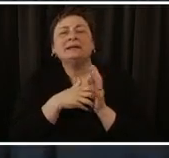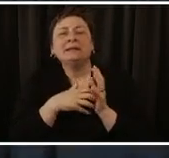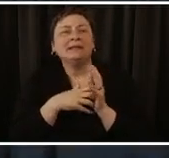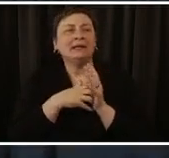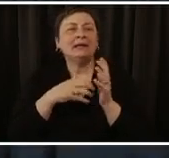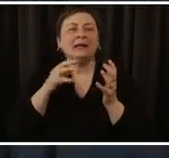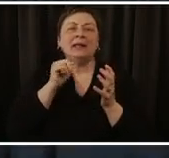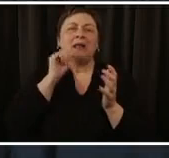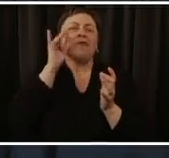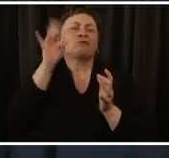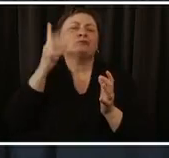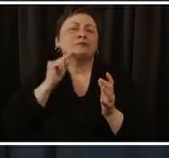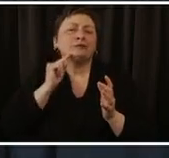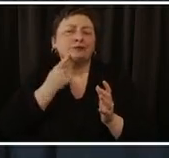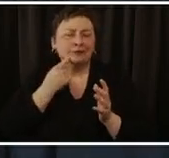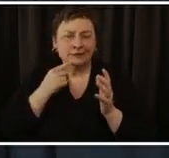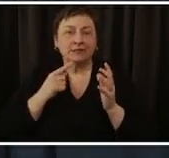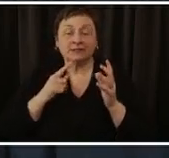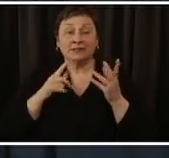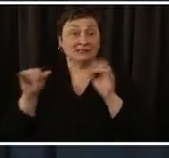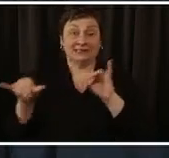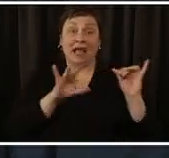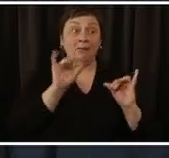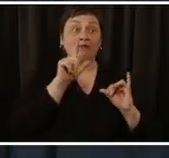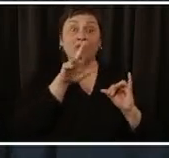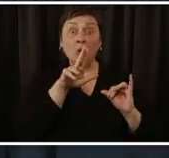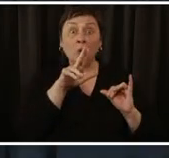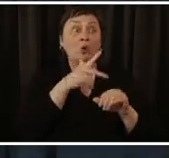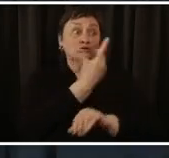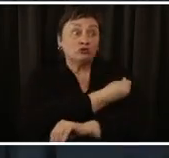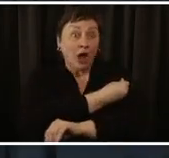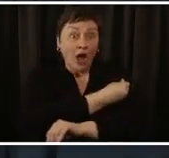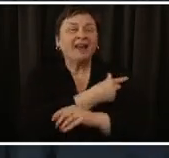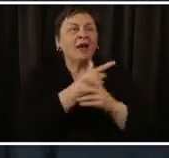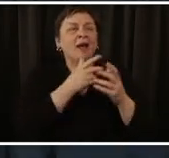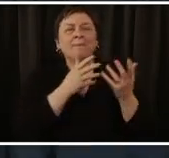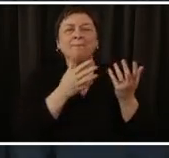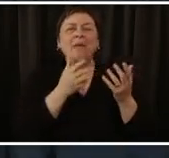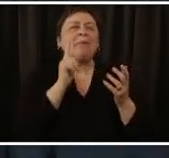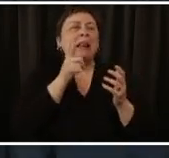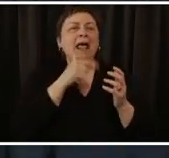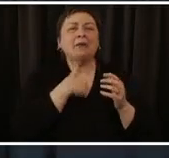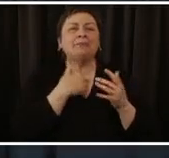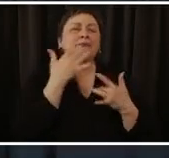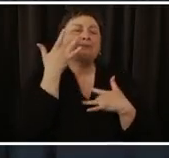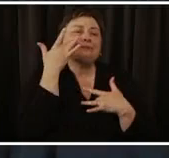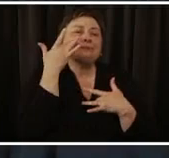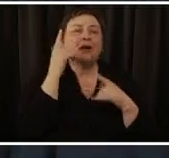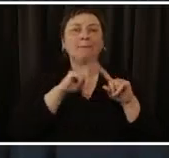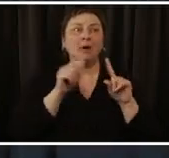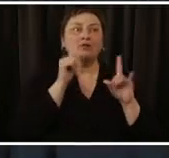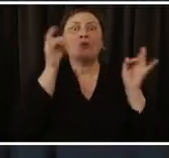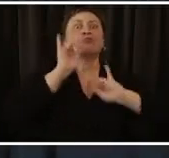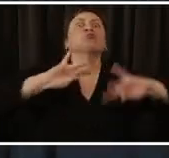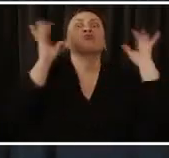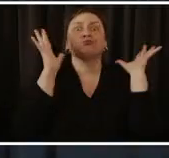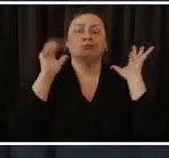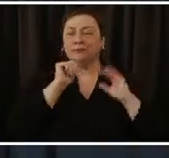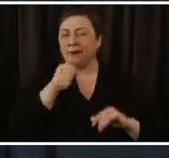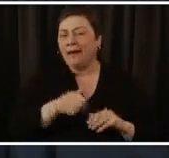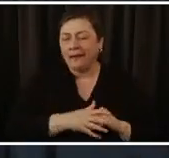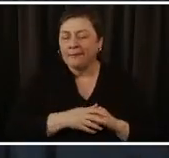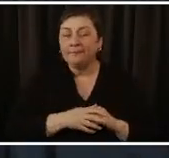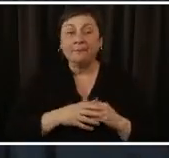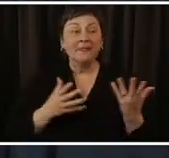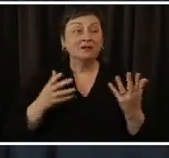lot of evidence out there that that is the case. And like you, I've been seeing on social media and hearing from younger Coloradans